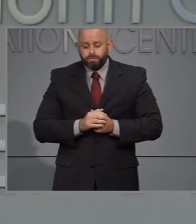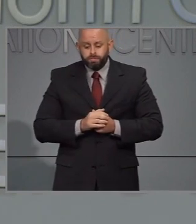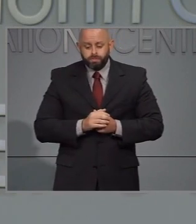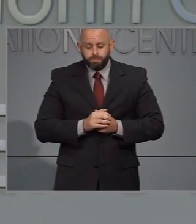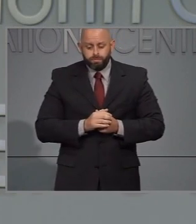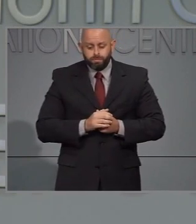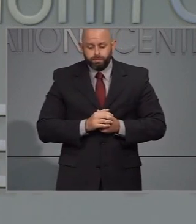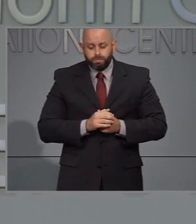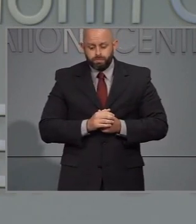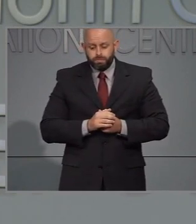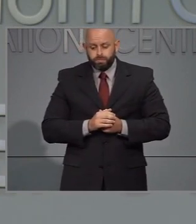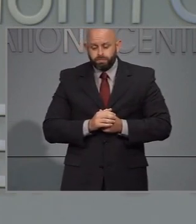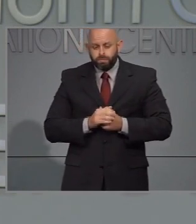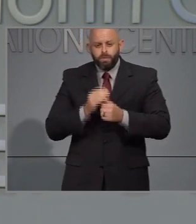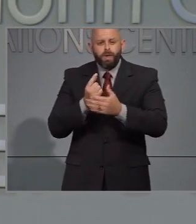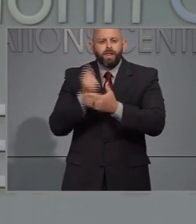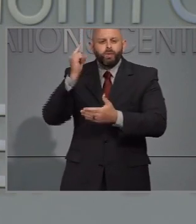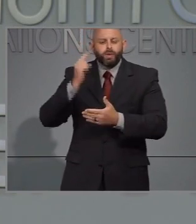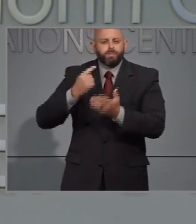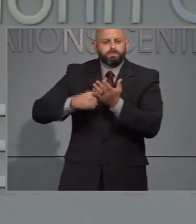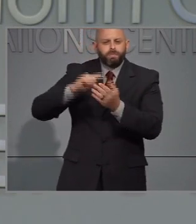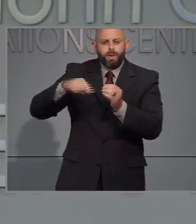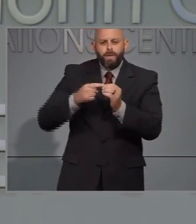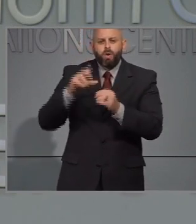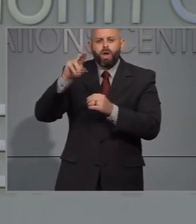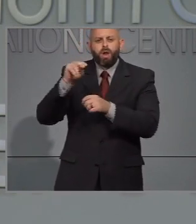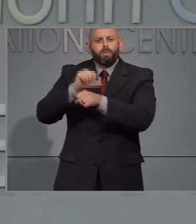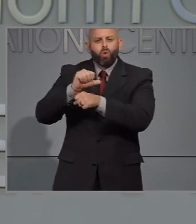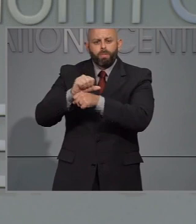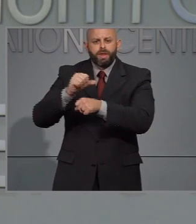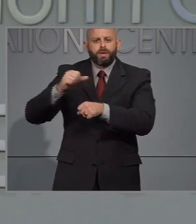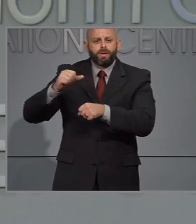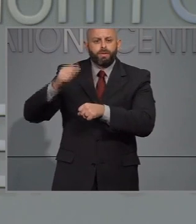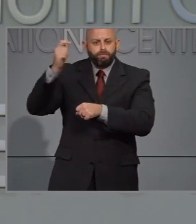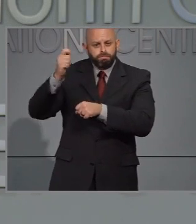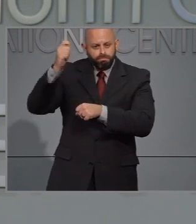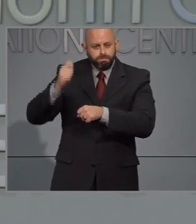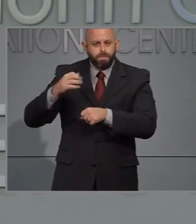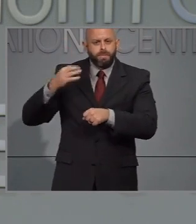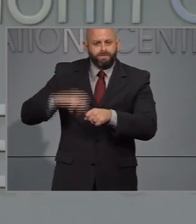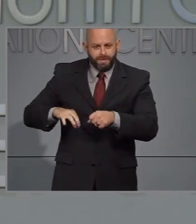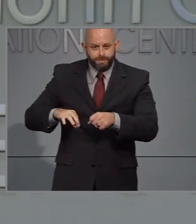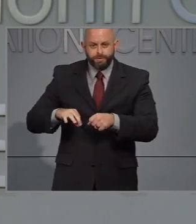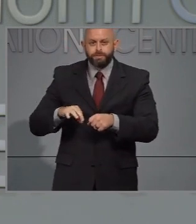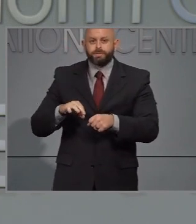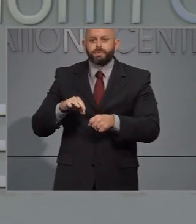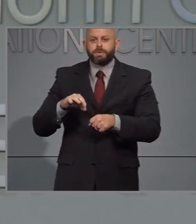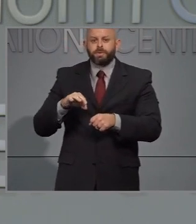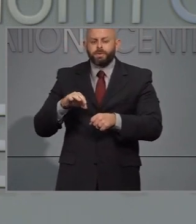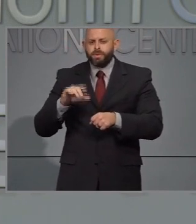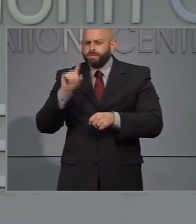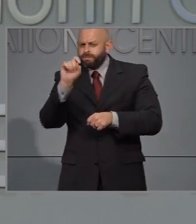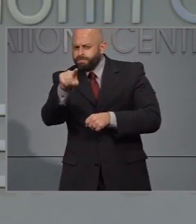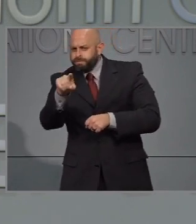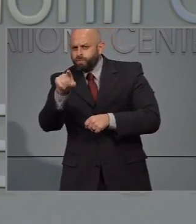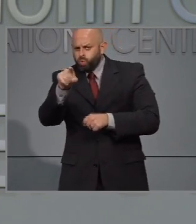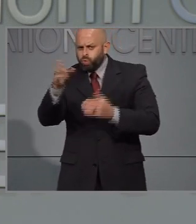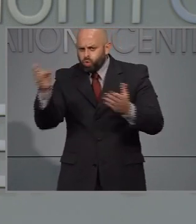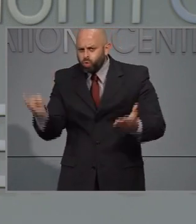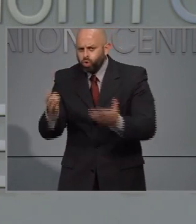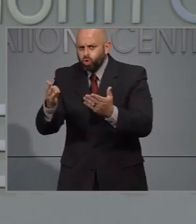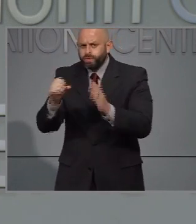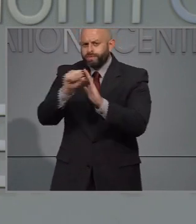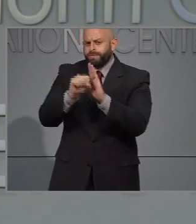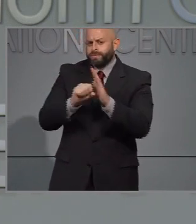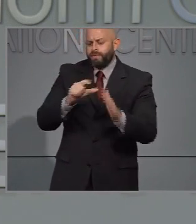unemployment benefits. And you were mentioning that you've been encouraging the state legislature to try to either raise the weekly